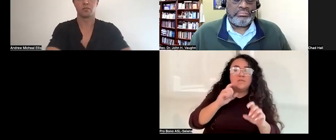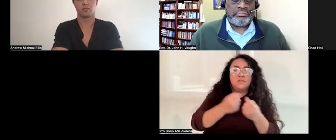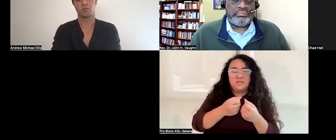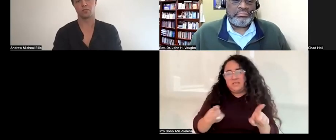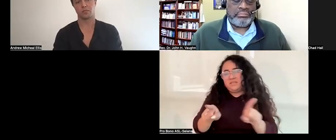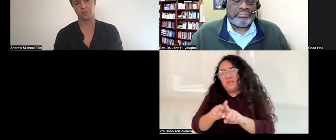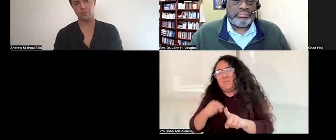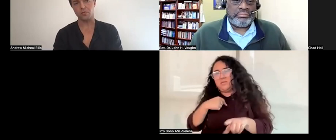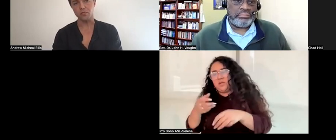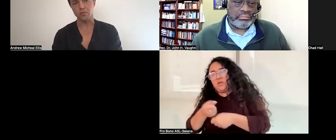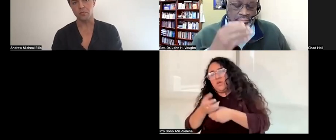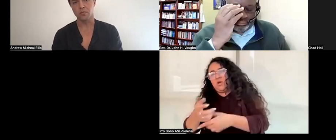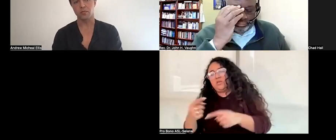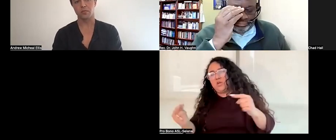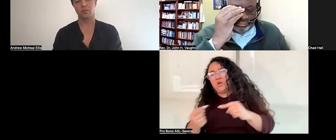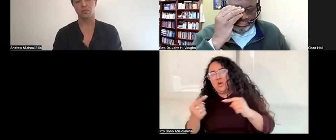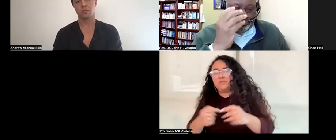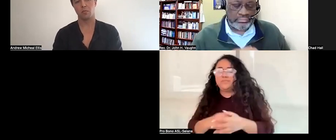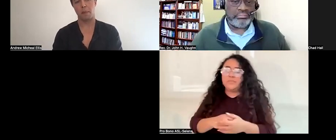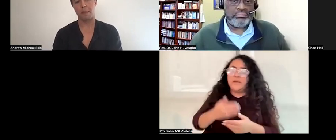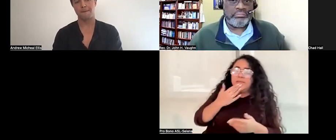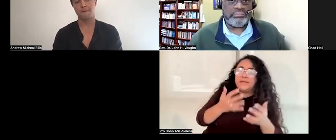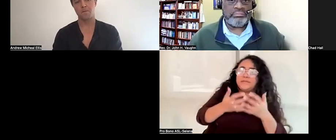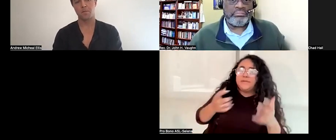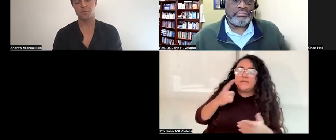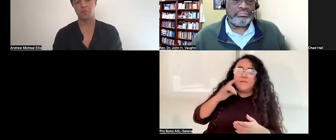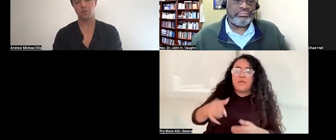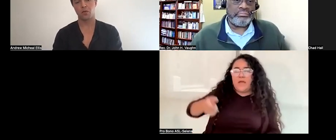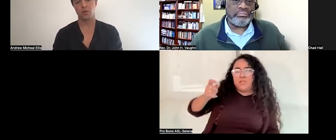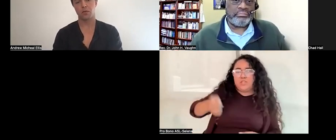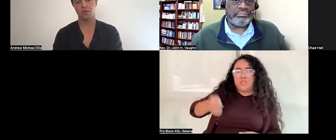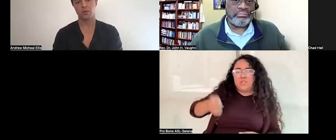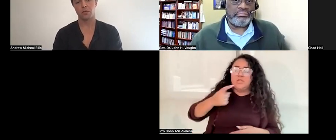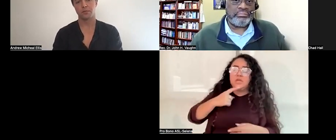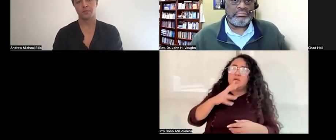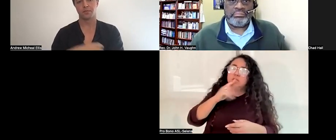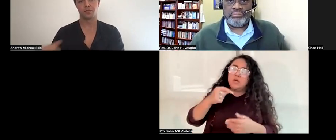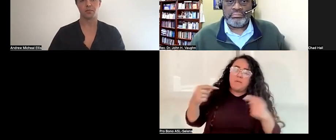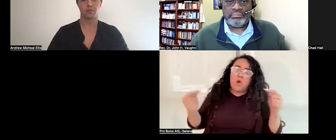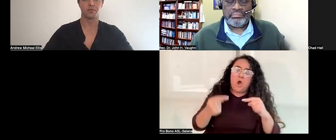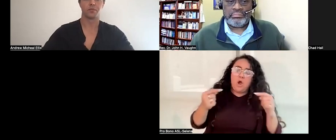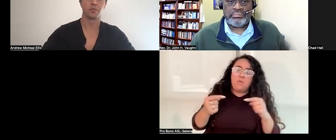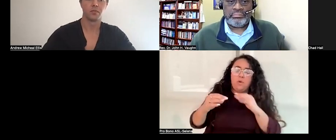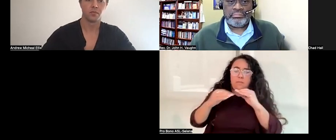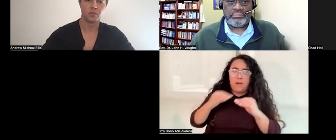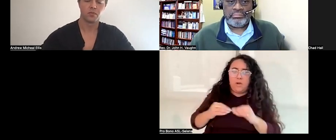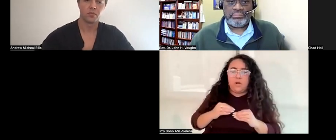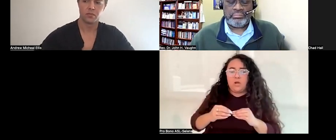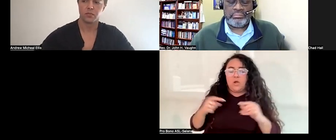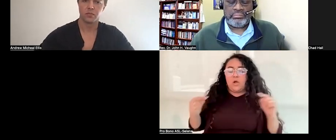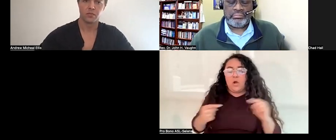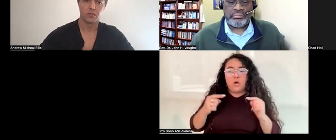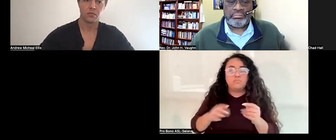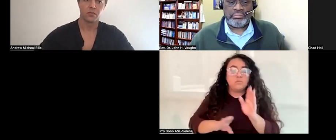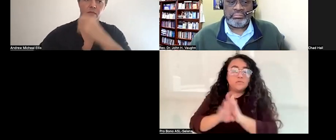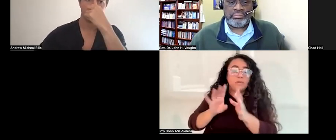about harm and this, you know, process, restorative justice is about repairing the harm and rebuilding relationships with the community